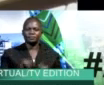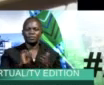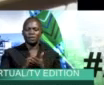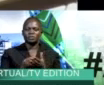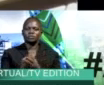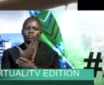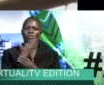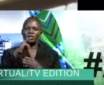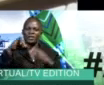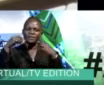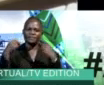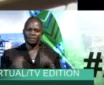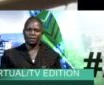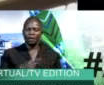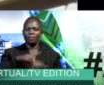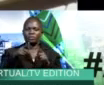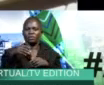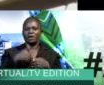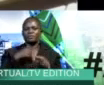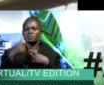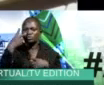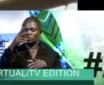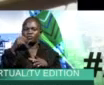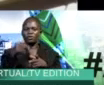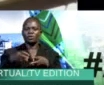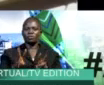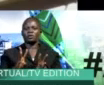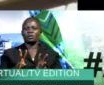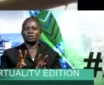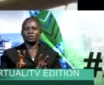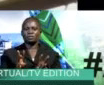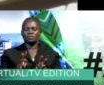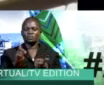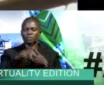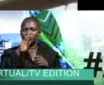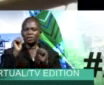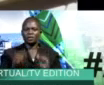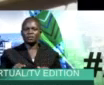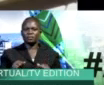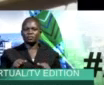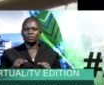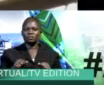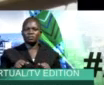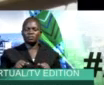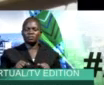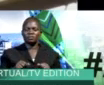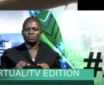an area that is growing fast, but we have to look for a way to be able